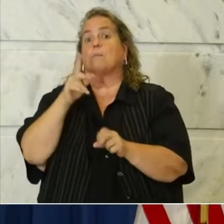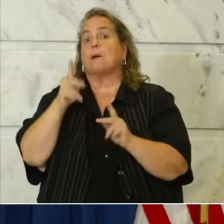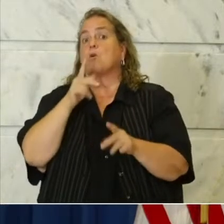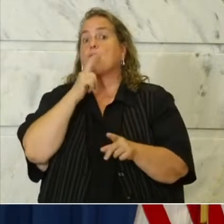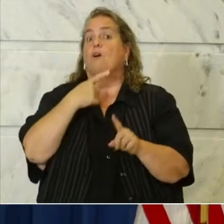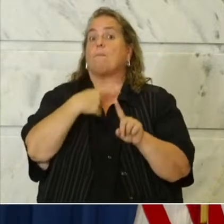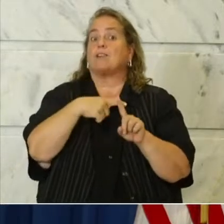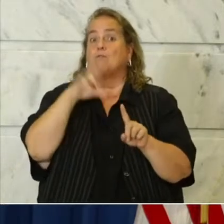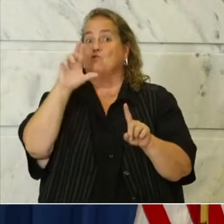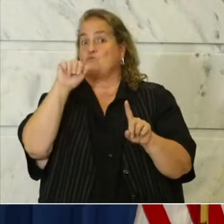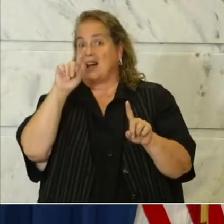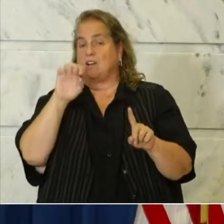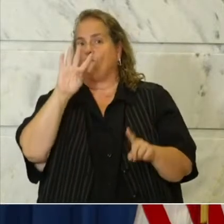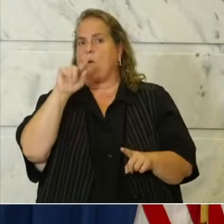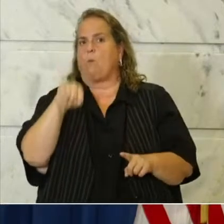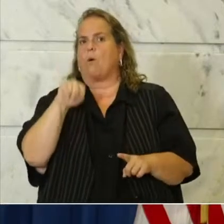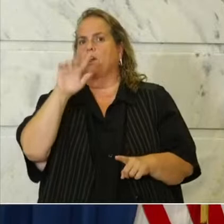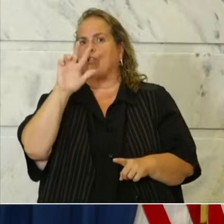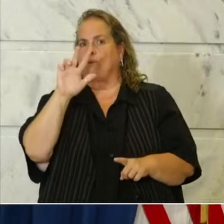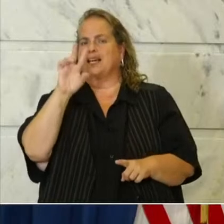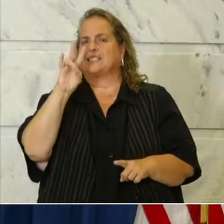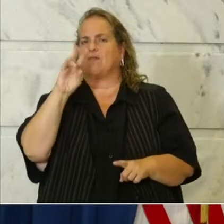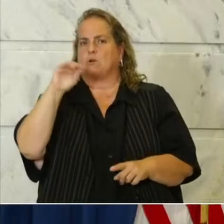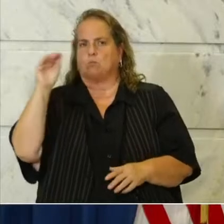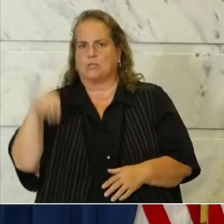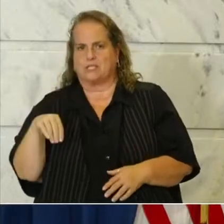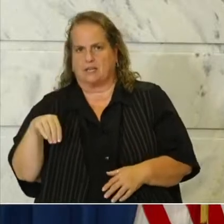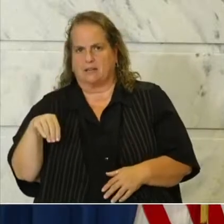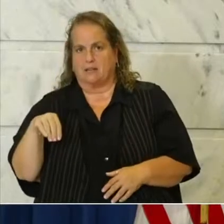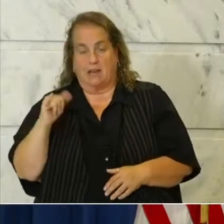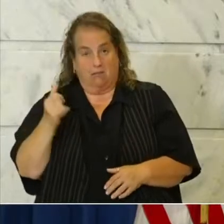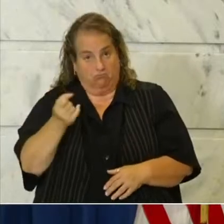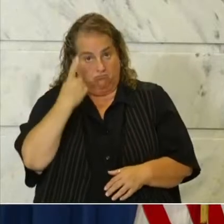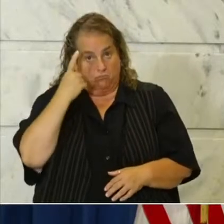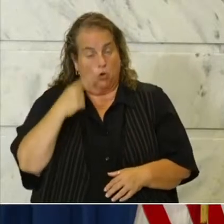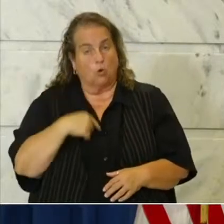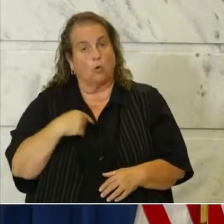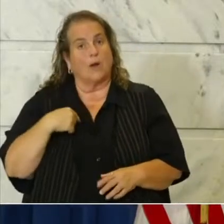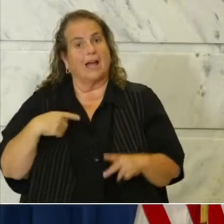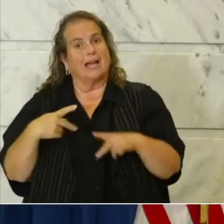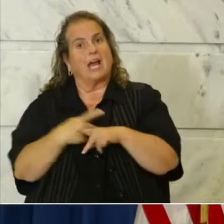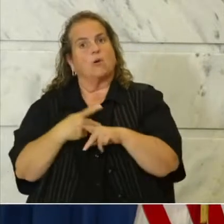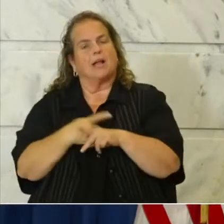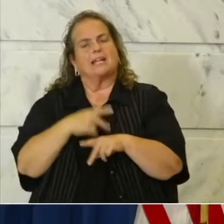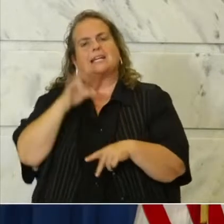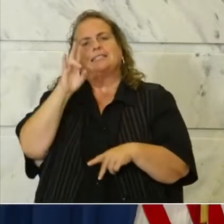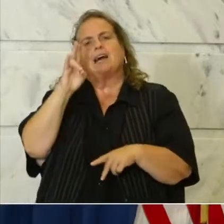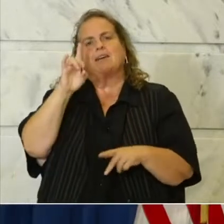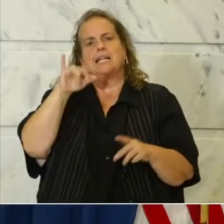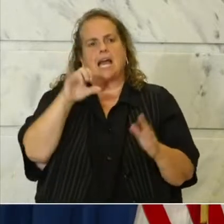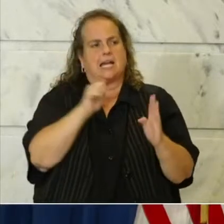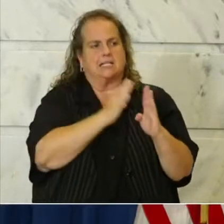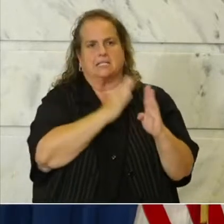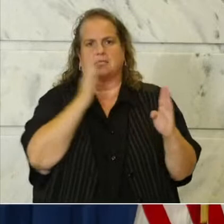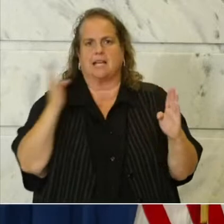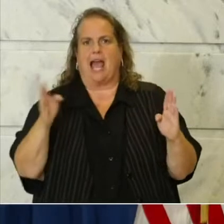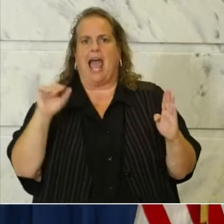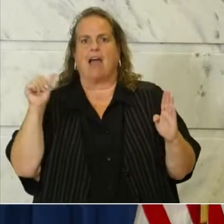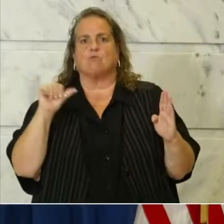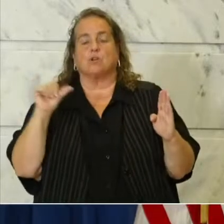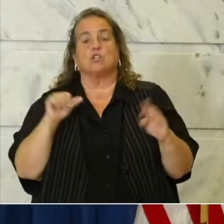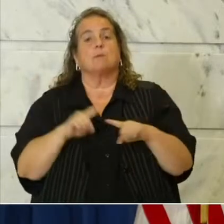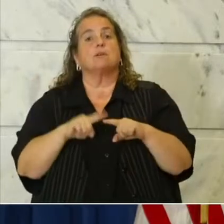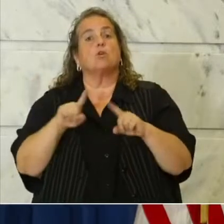rate, 4.37%. Now, understand that we calculated on a 7-day rolling average, and depending on when your